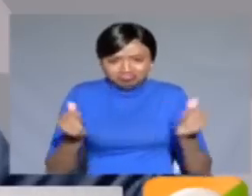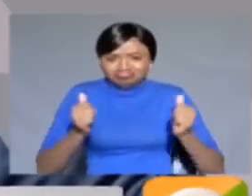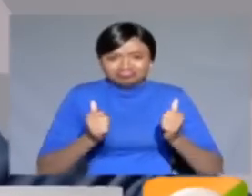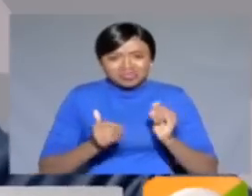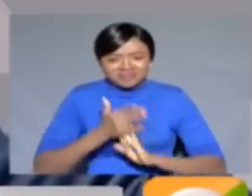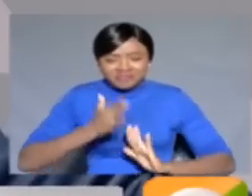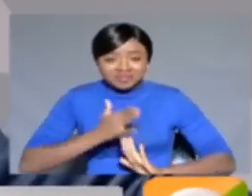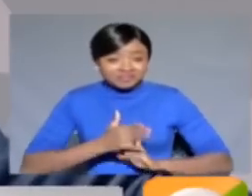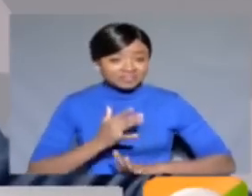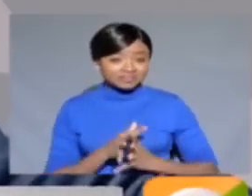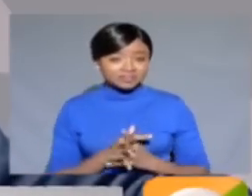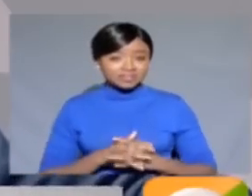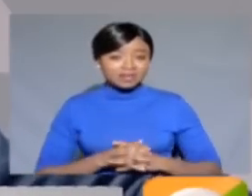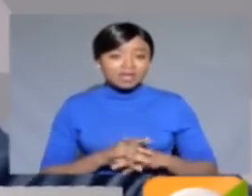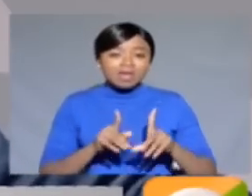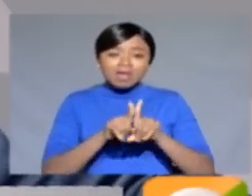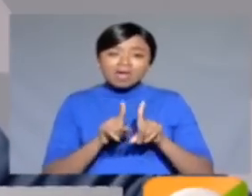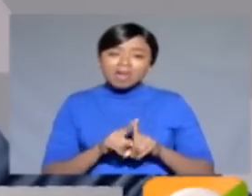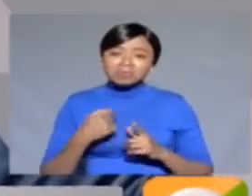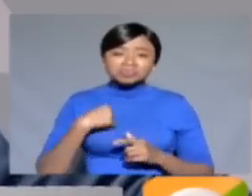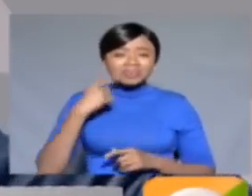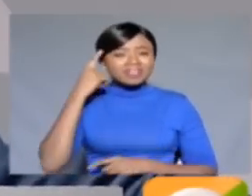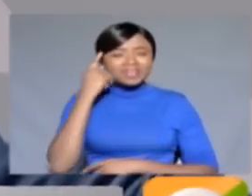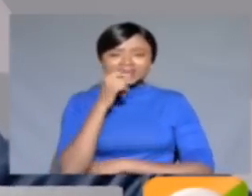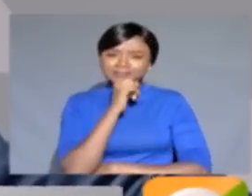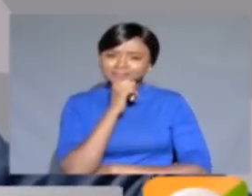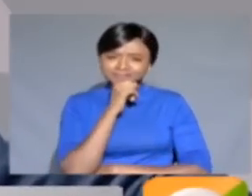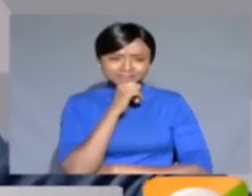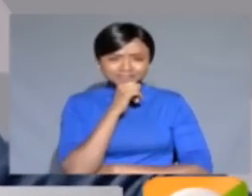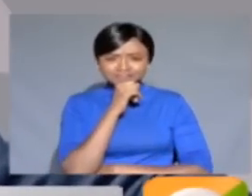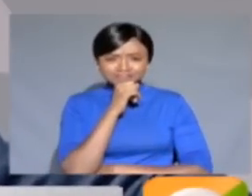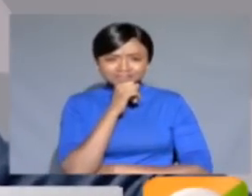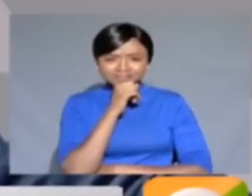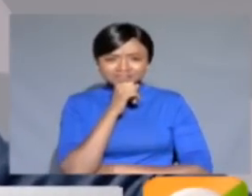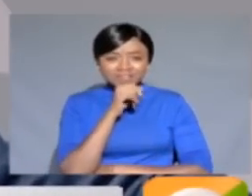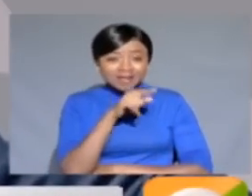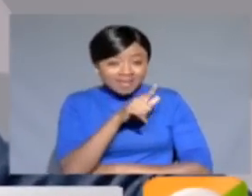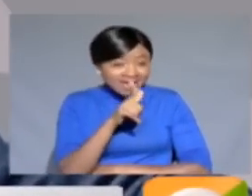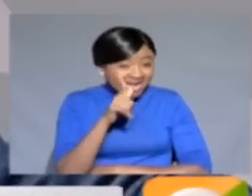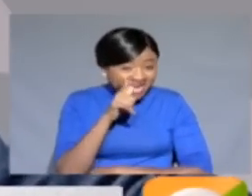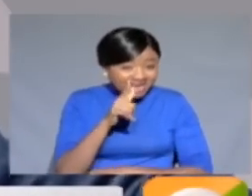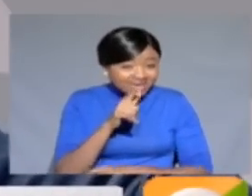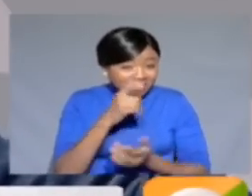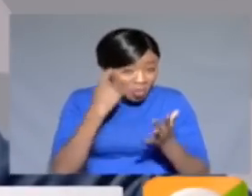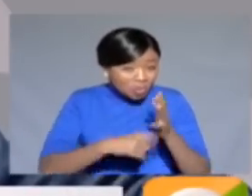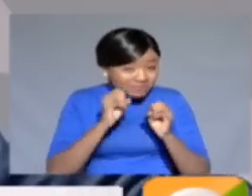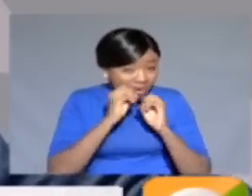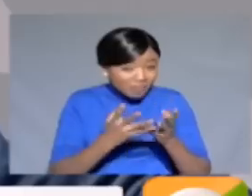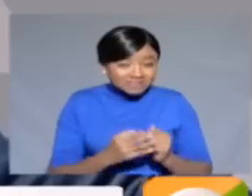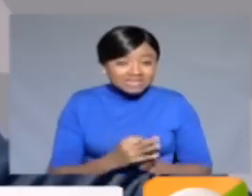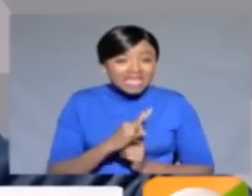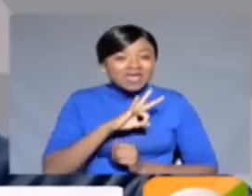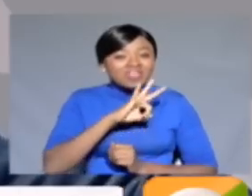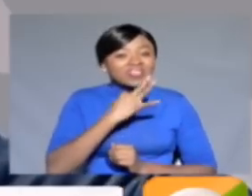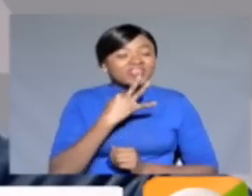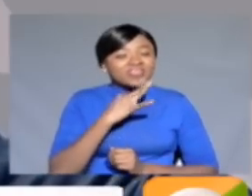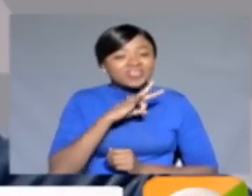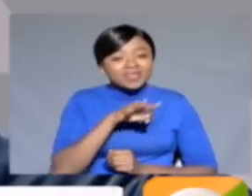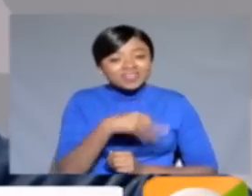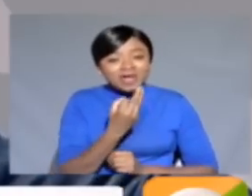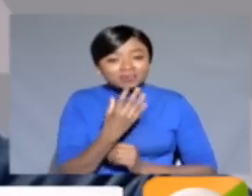process. And figured out that the average cost of a funeral in Britain is about $3,000, which is probably about four and a